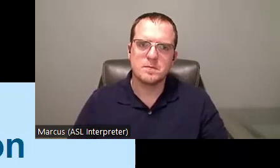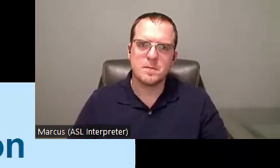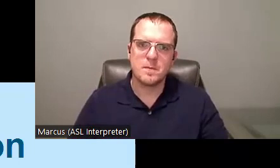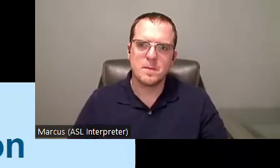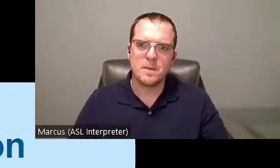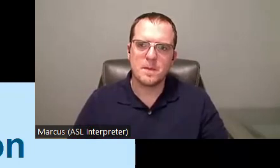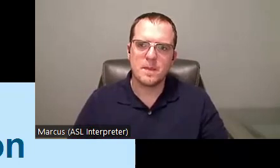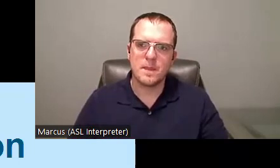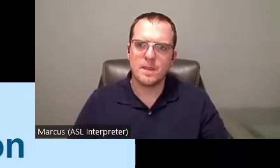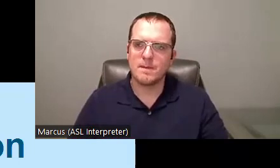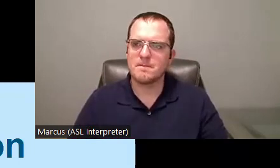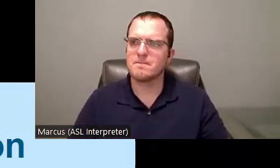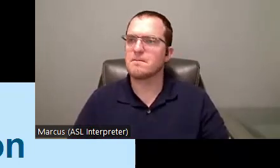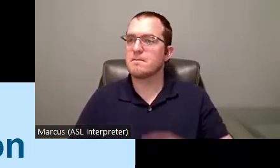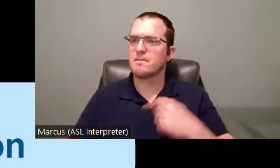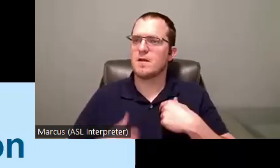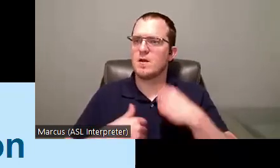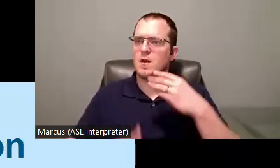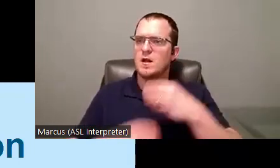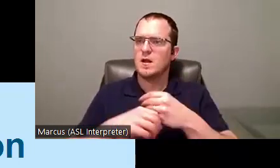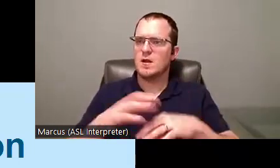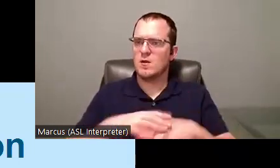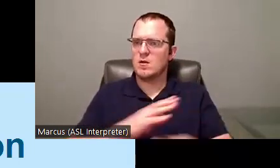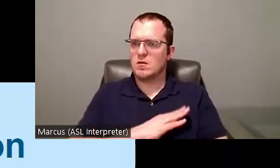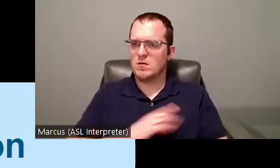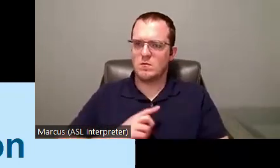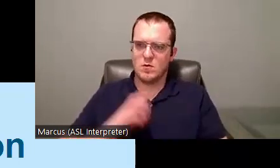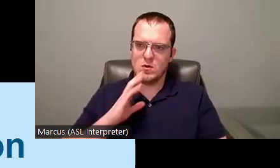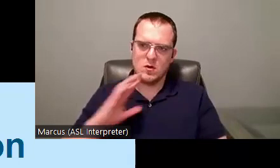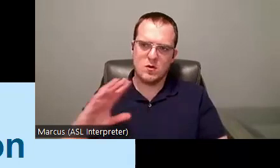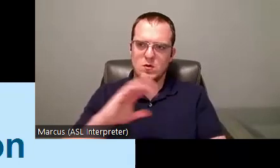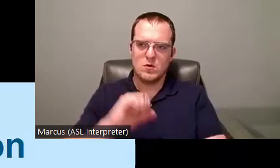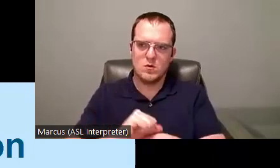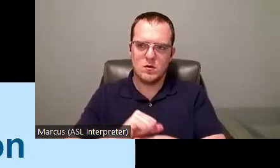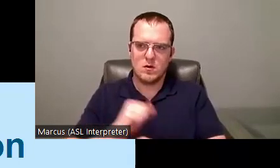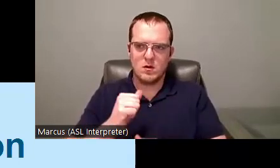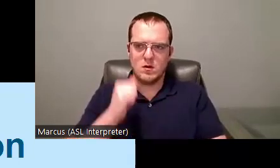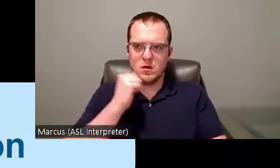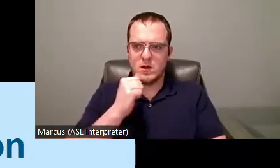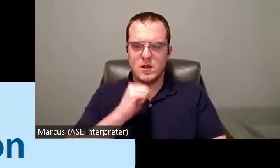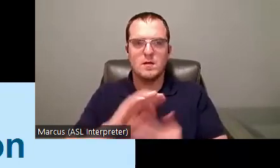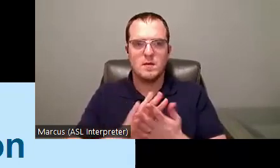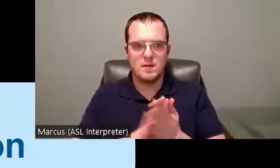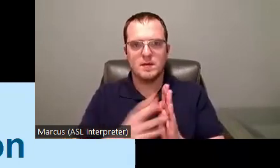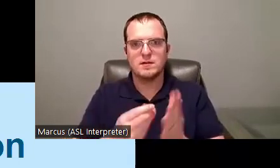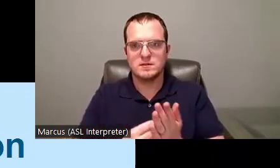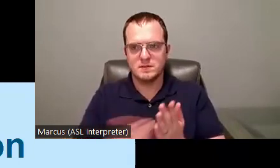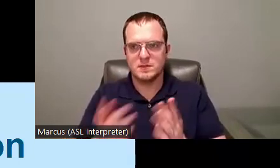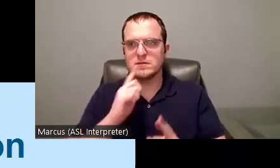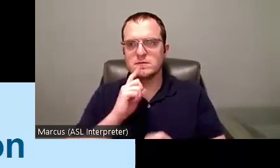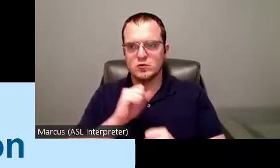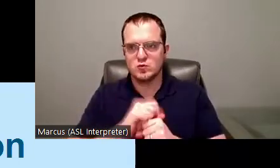And I'll just add, I know serving on this board and the work that you all do every day, how expensive it's becoming to put the shovel in the